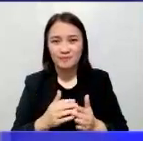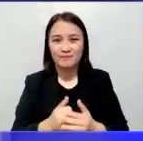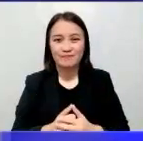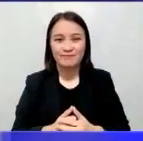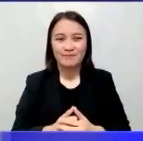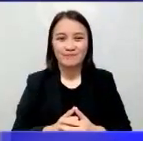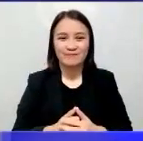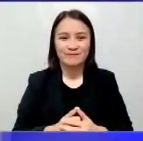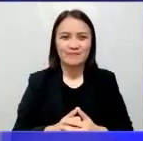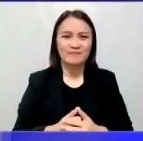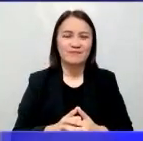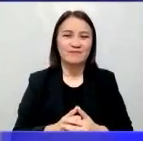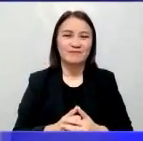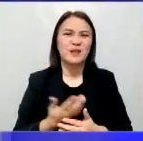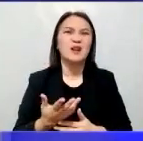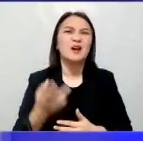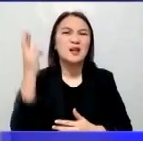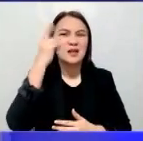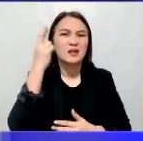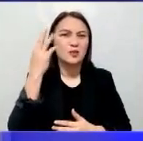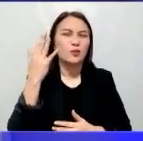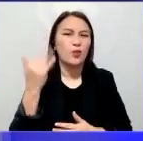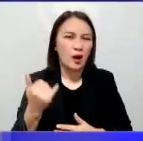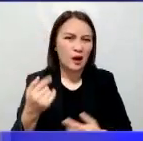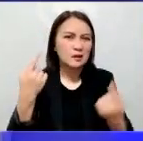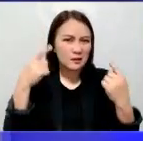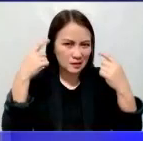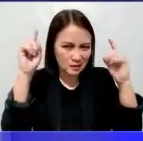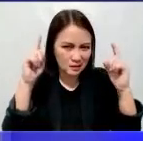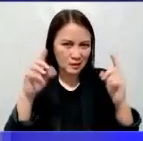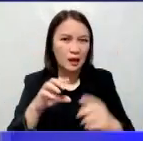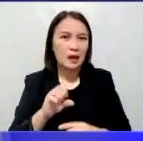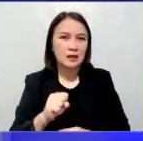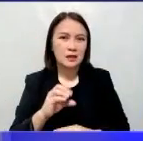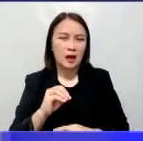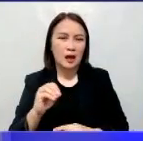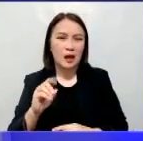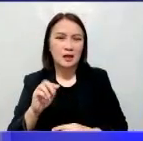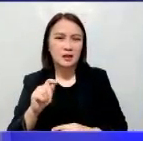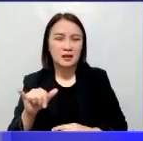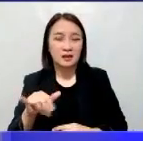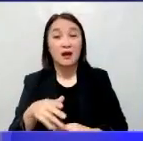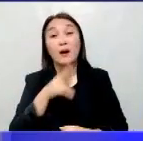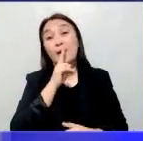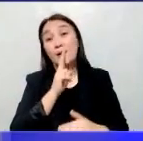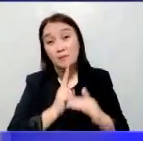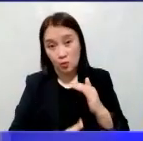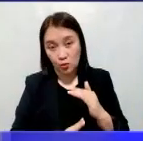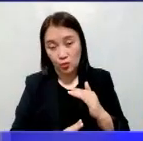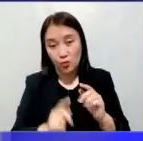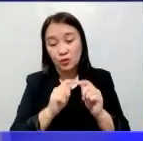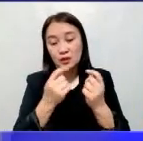Yan din naman kasi ang dahilan kung bakit napaka-successful ni Scottie sa basketball career niya. Napaka-humble and the team always comes